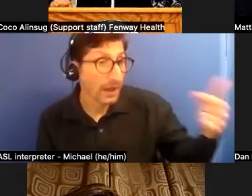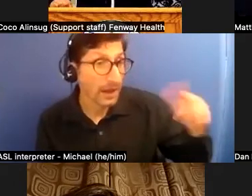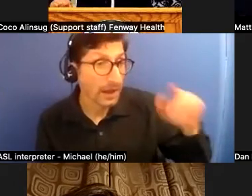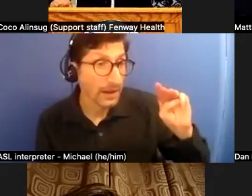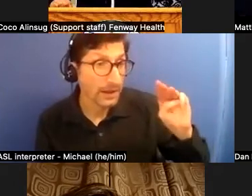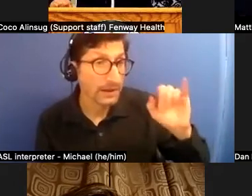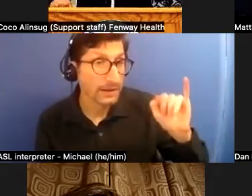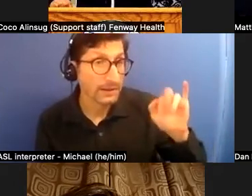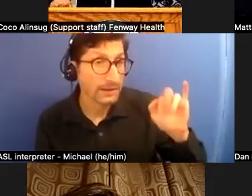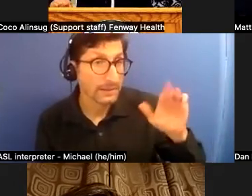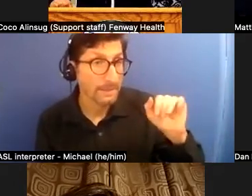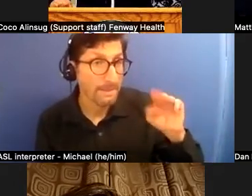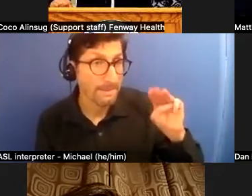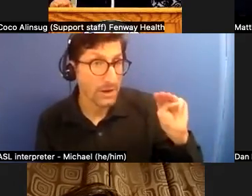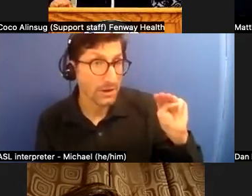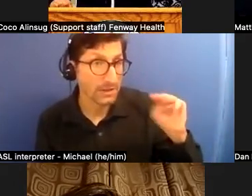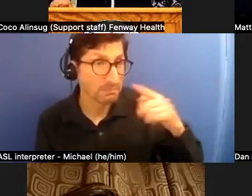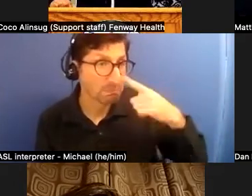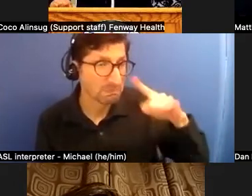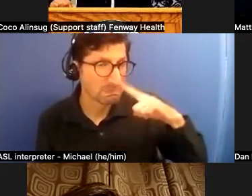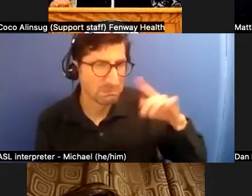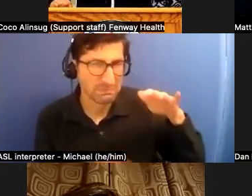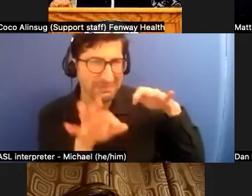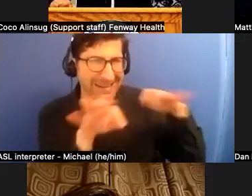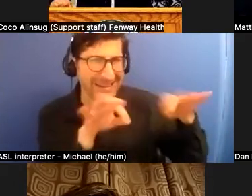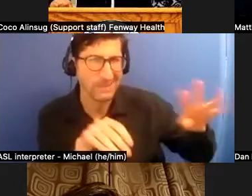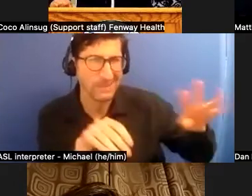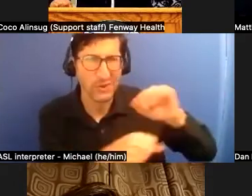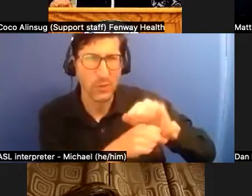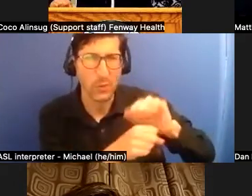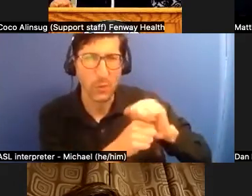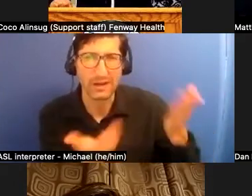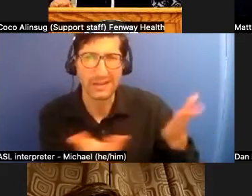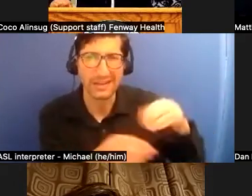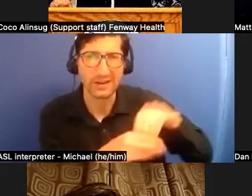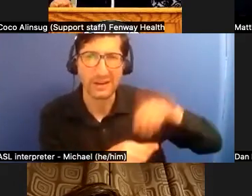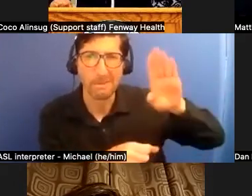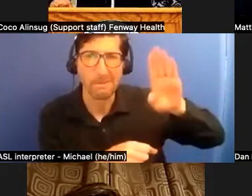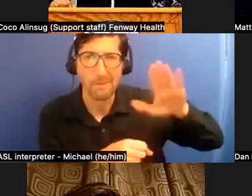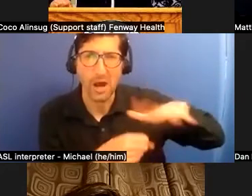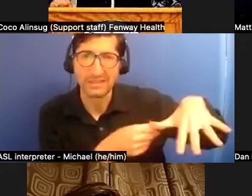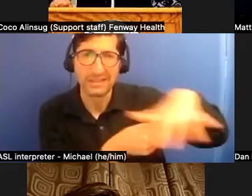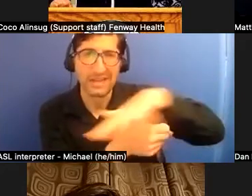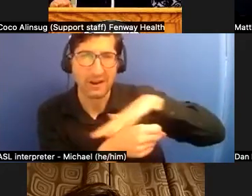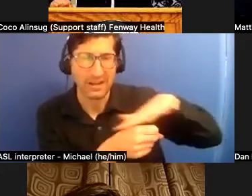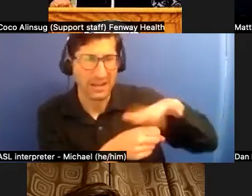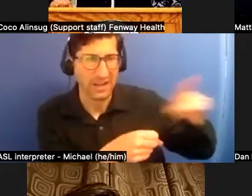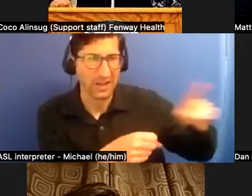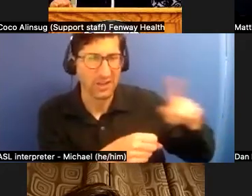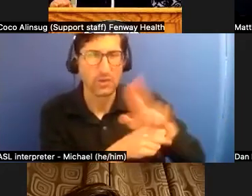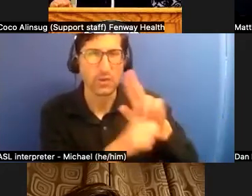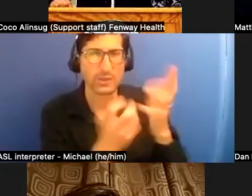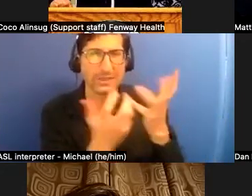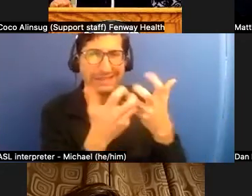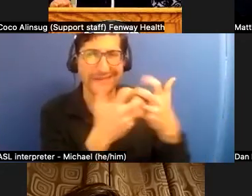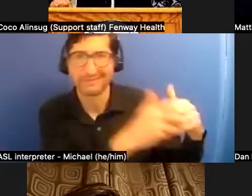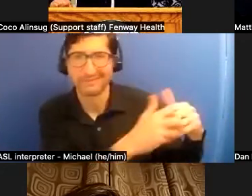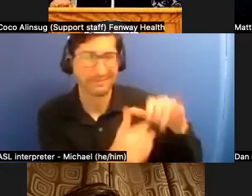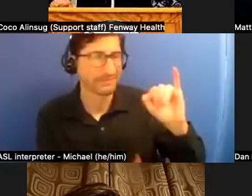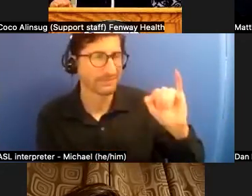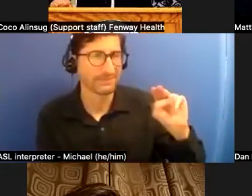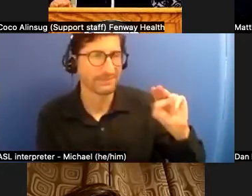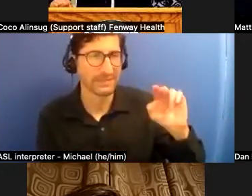your work in as well as here in the Boston area with integrated medical services in these sites and